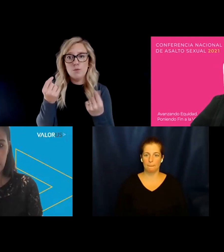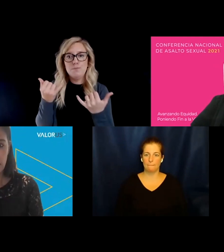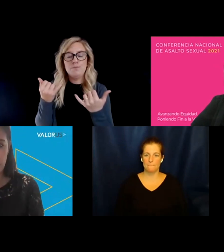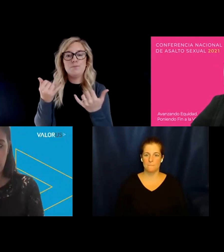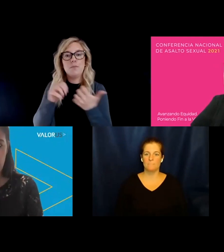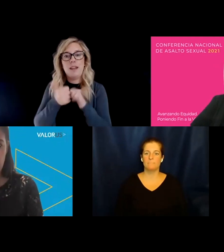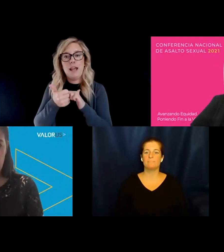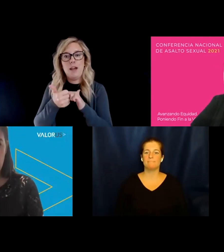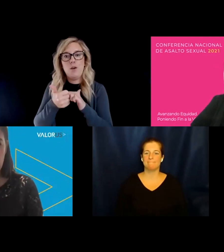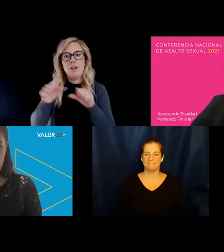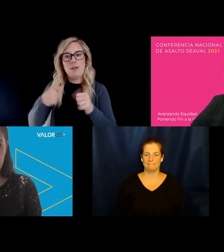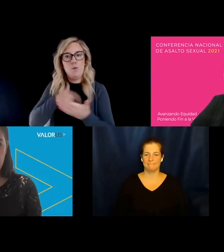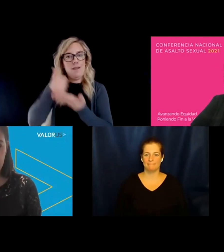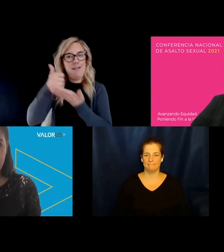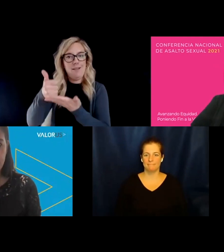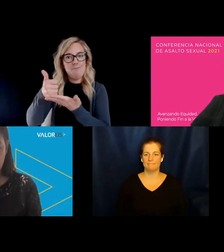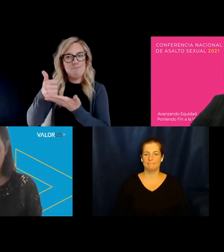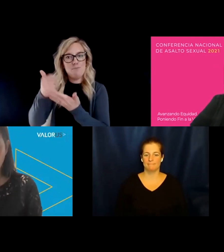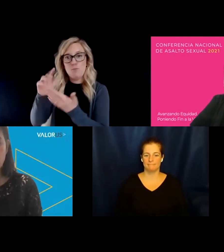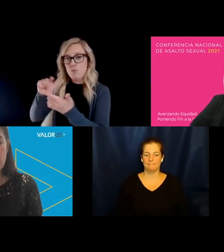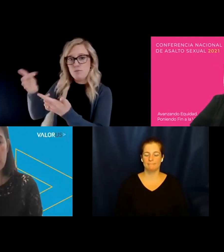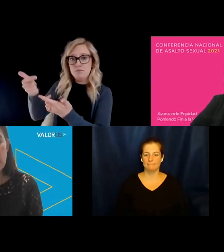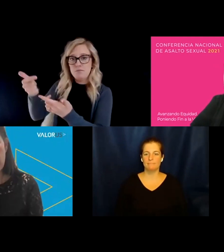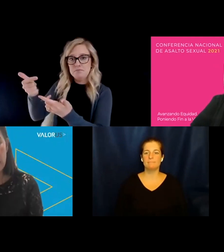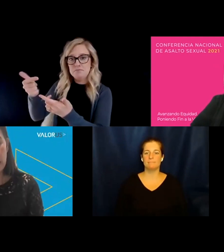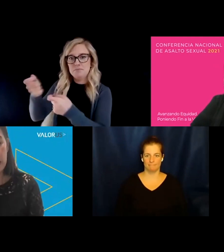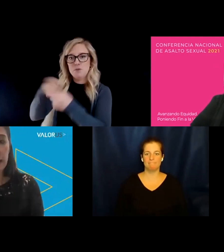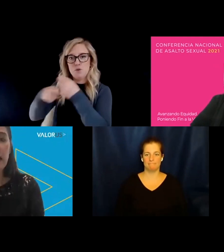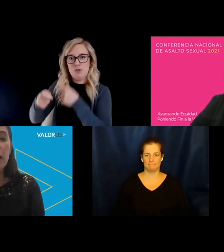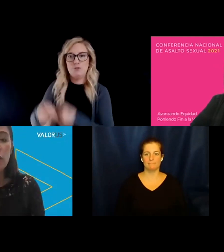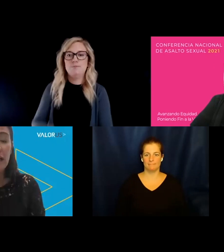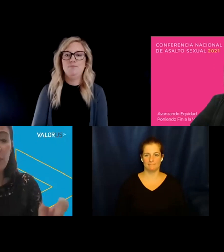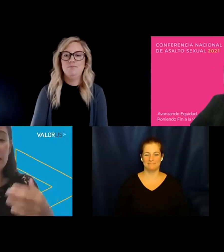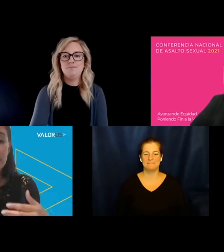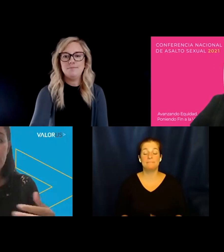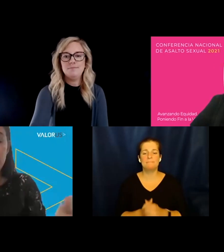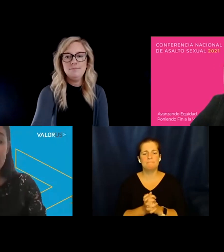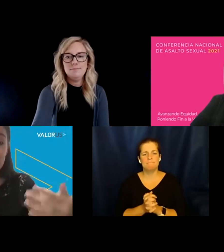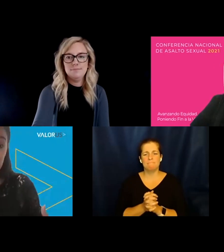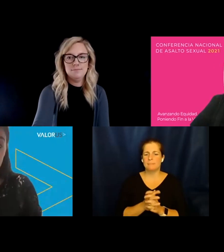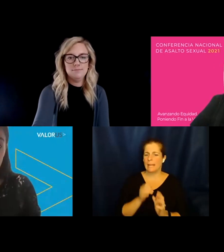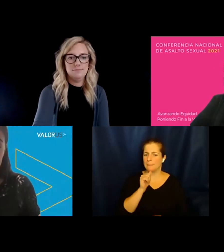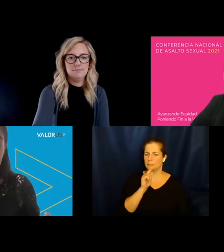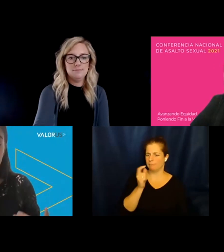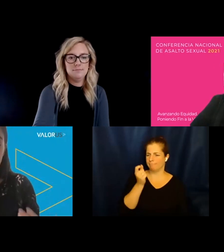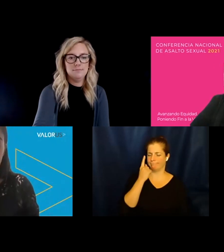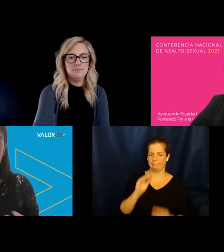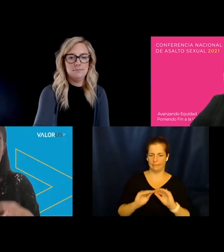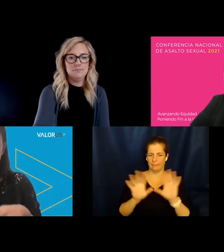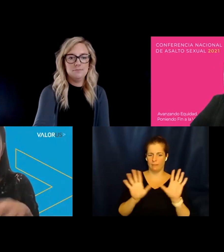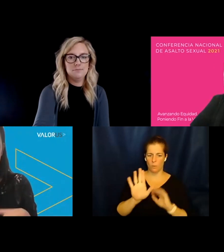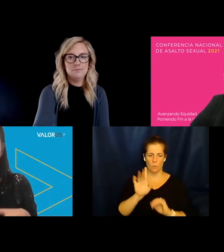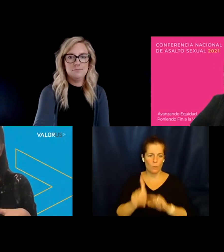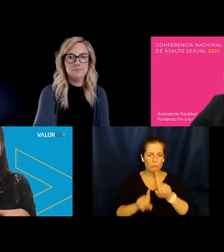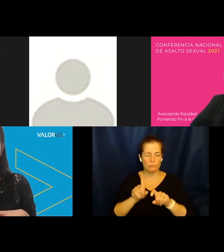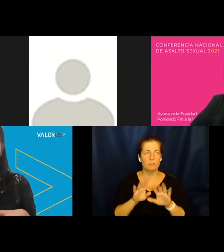How can we help? What do you do? Well, I'm not sure I understand your question, Sandy, very clearly. So how